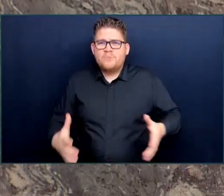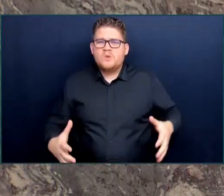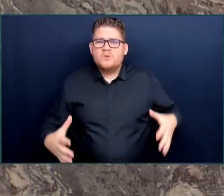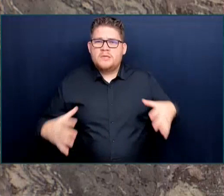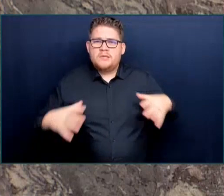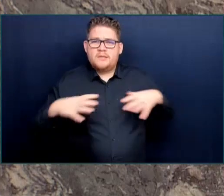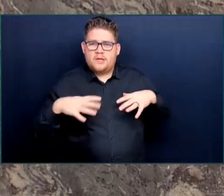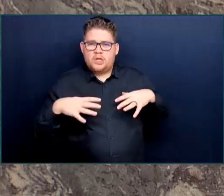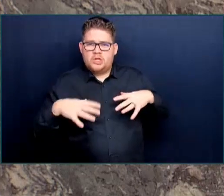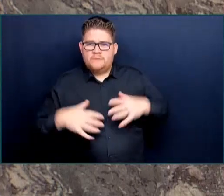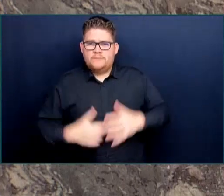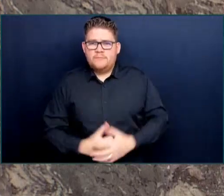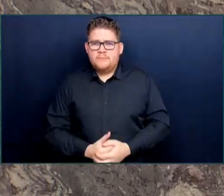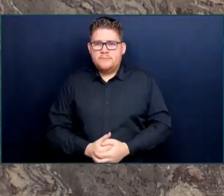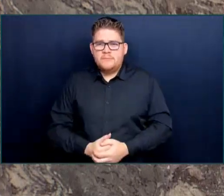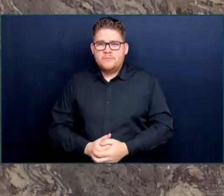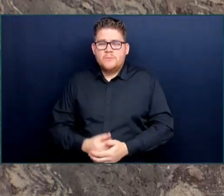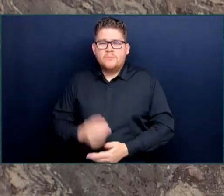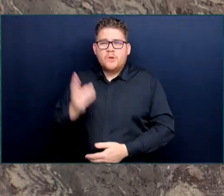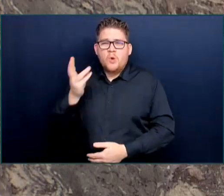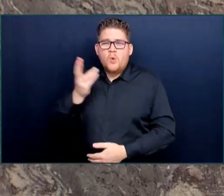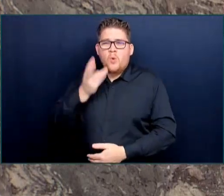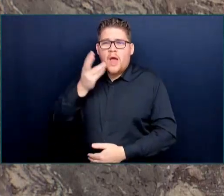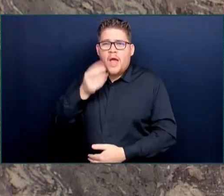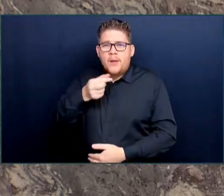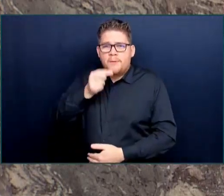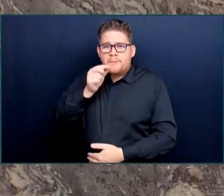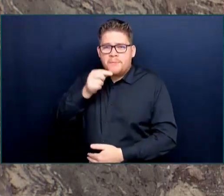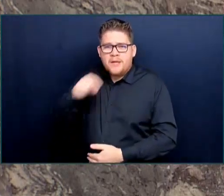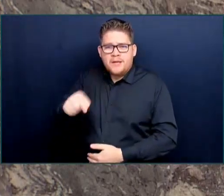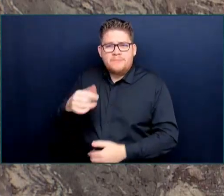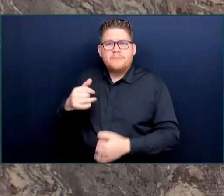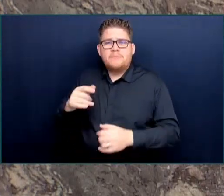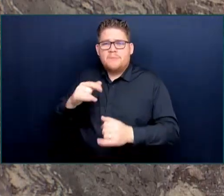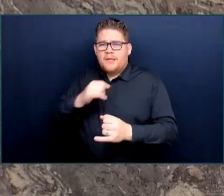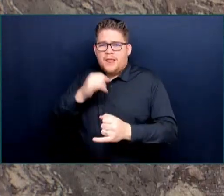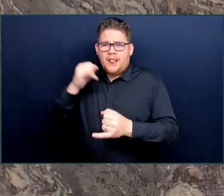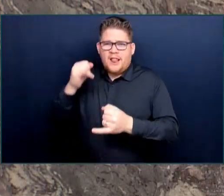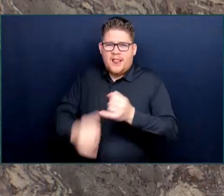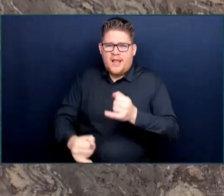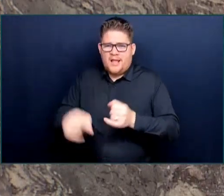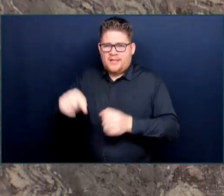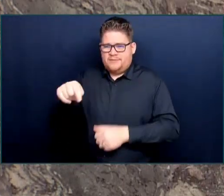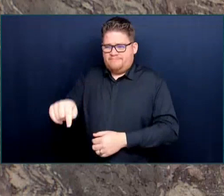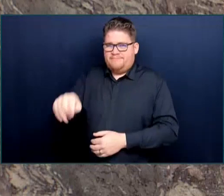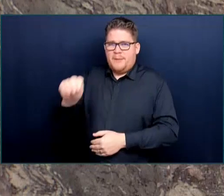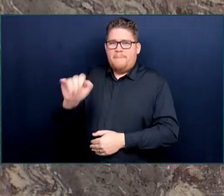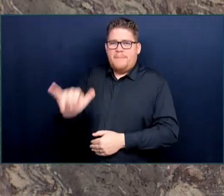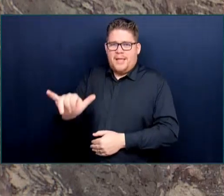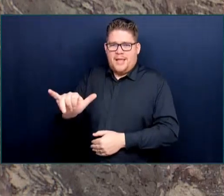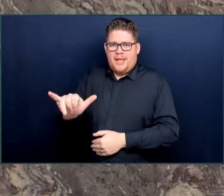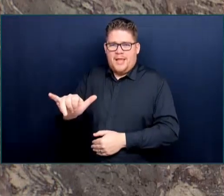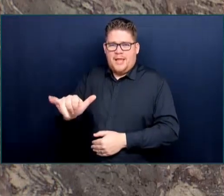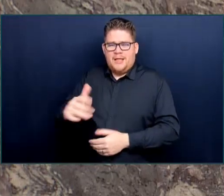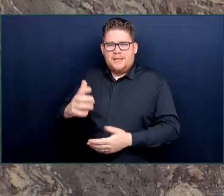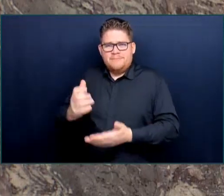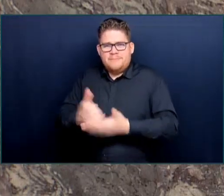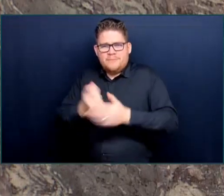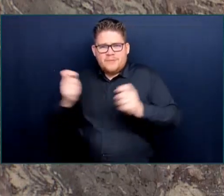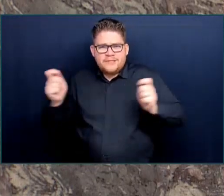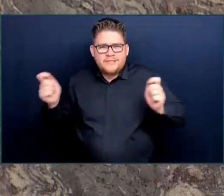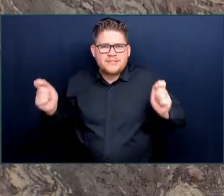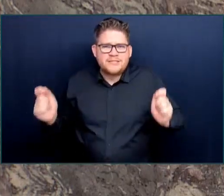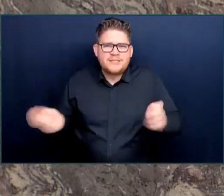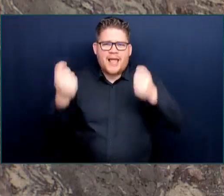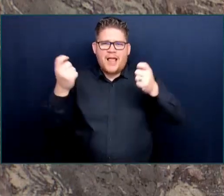May, and they're inviting the community to come and help them celebrate and savour their final vintage. They also plan to release an exclusive